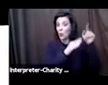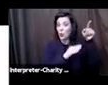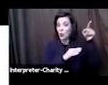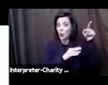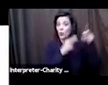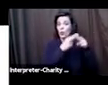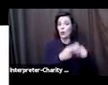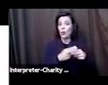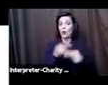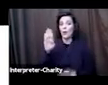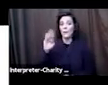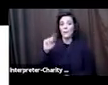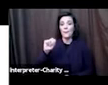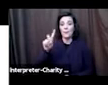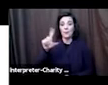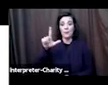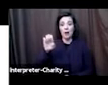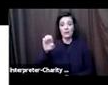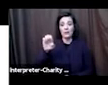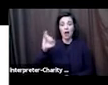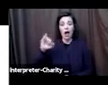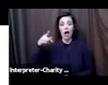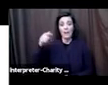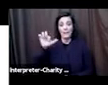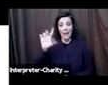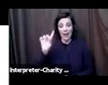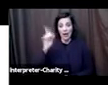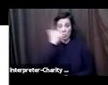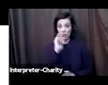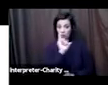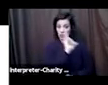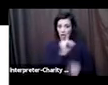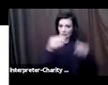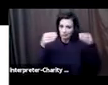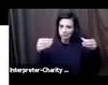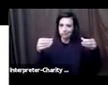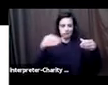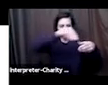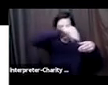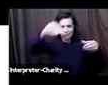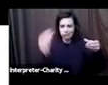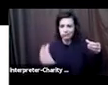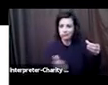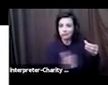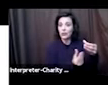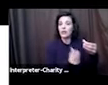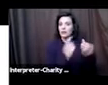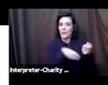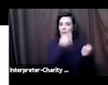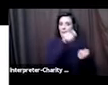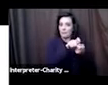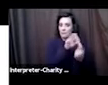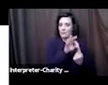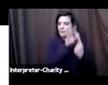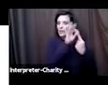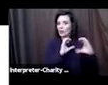bundled iPad. So when an iPad is like this, it comes in a heavy duty case. It has the specialized communication app